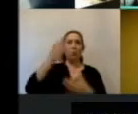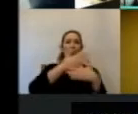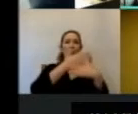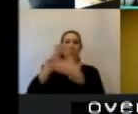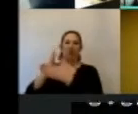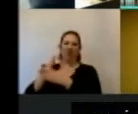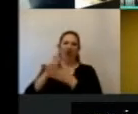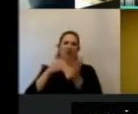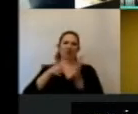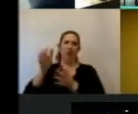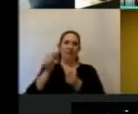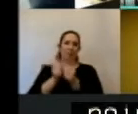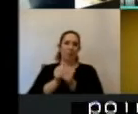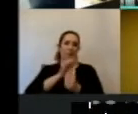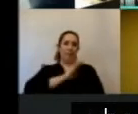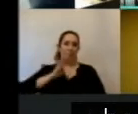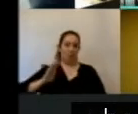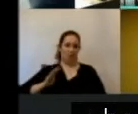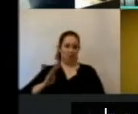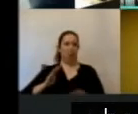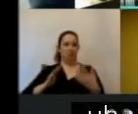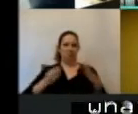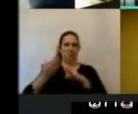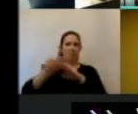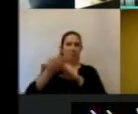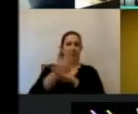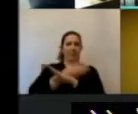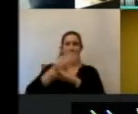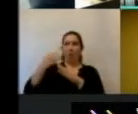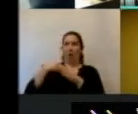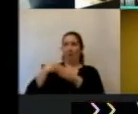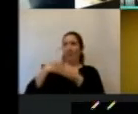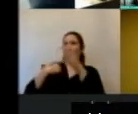Library, the BPL, and